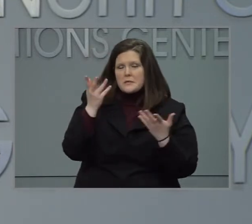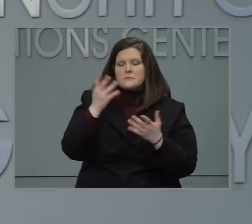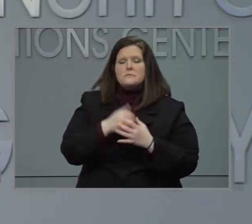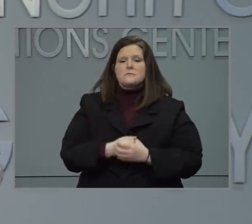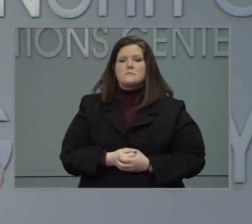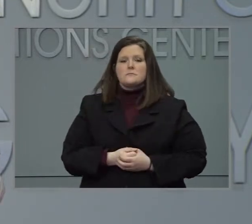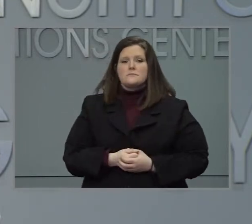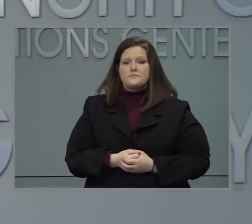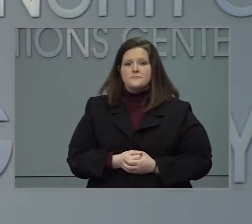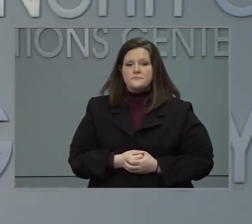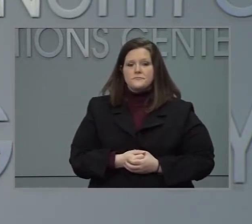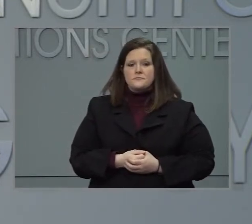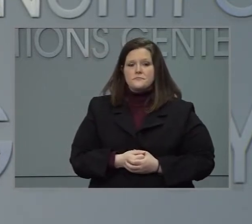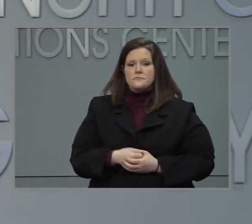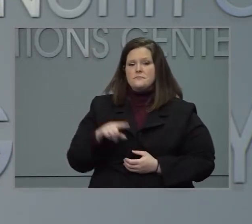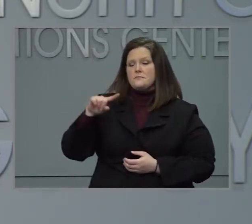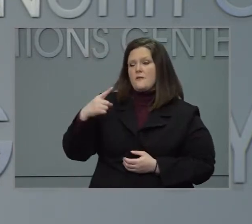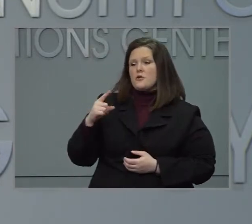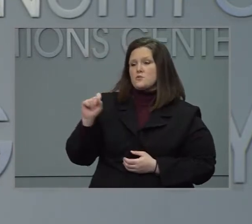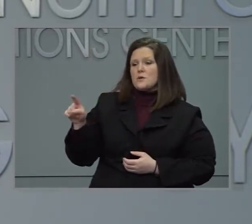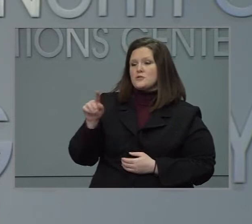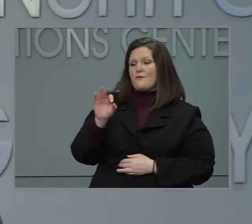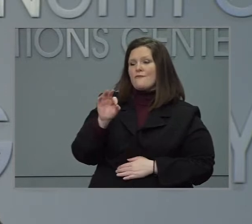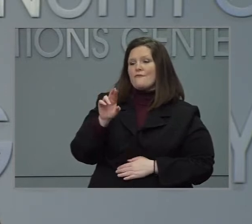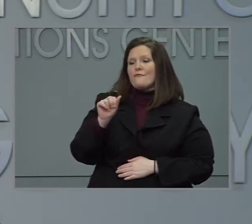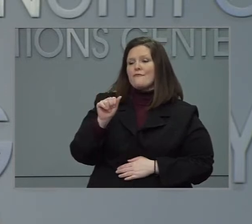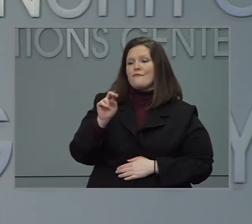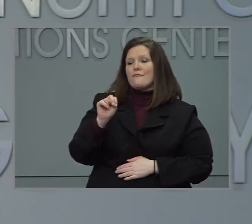Our first question is from Frances Weller with WECT.